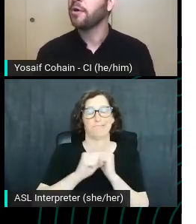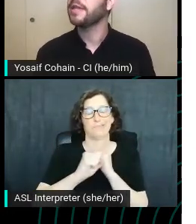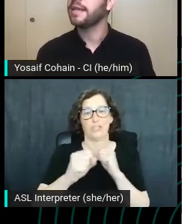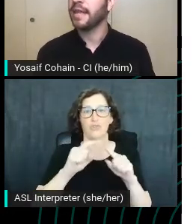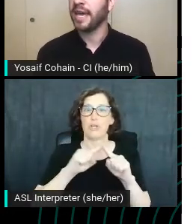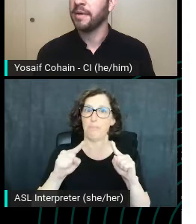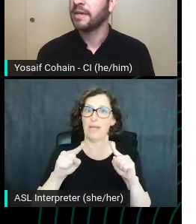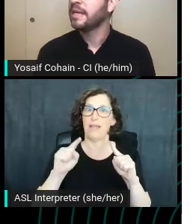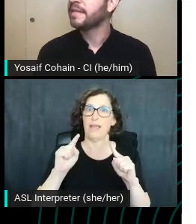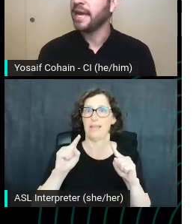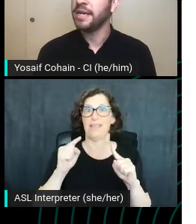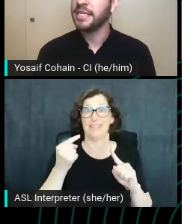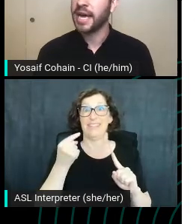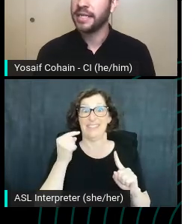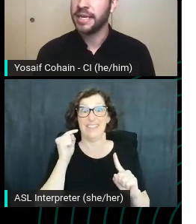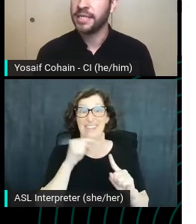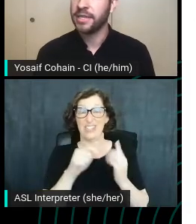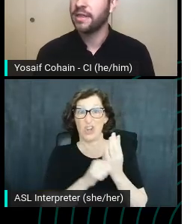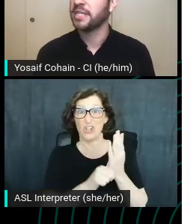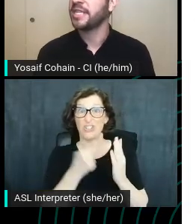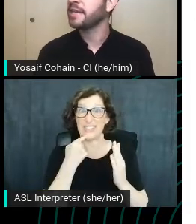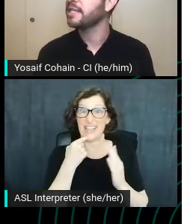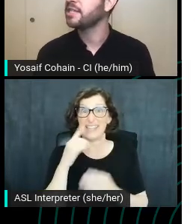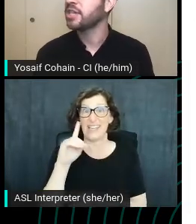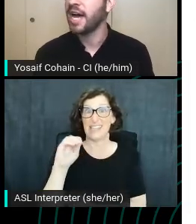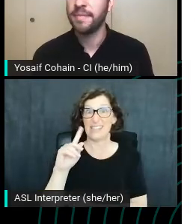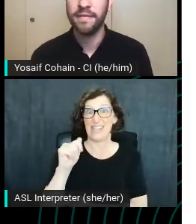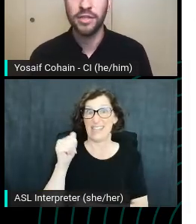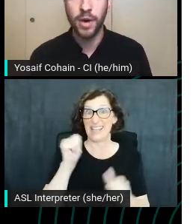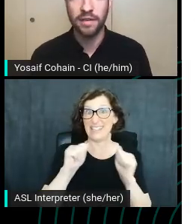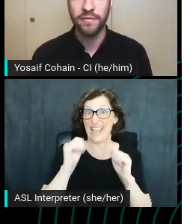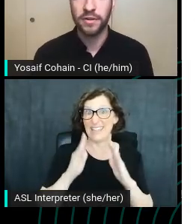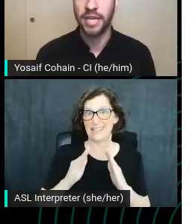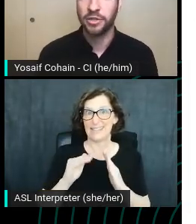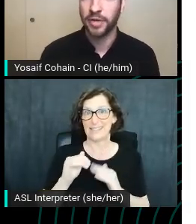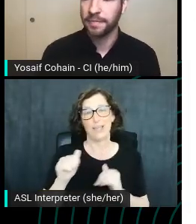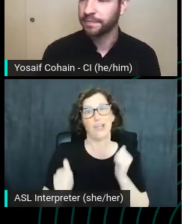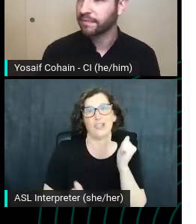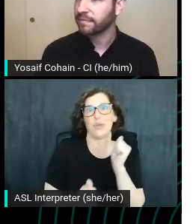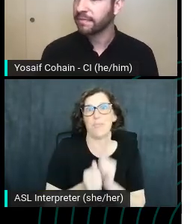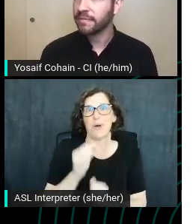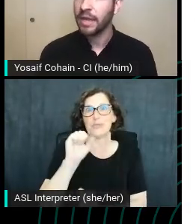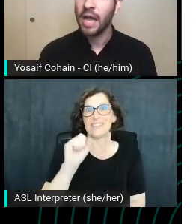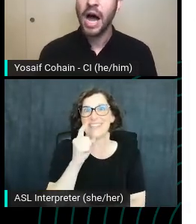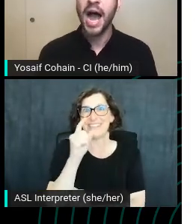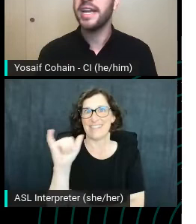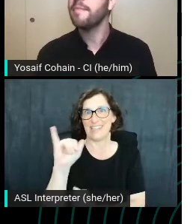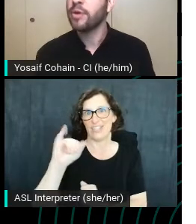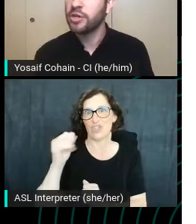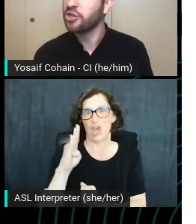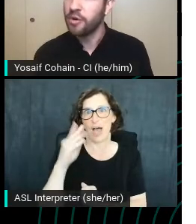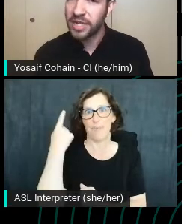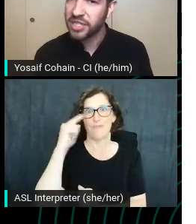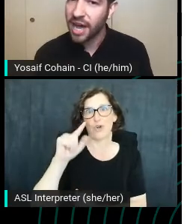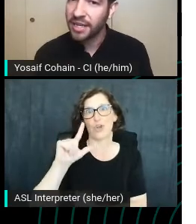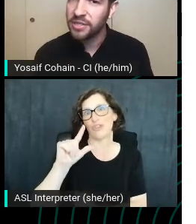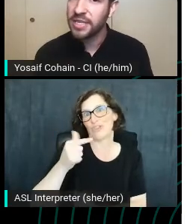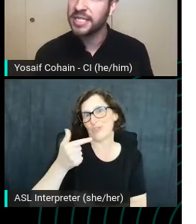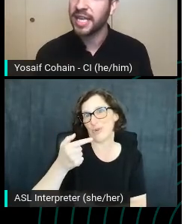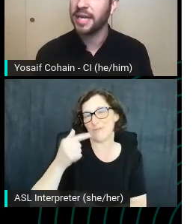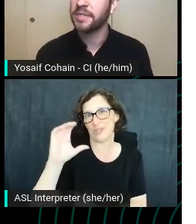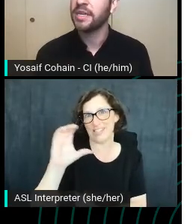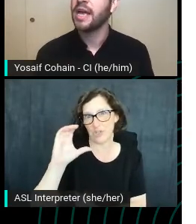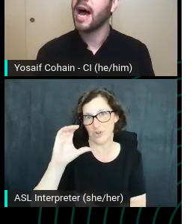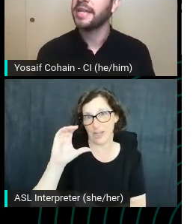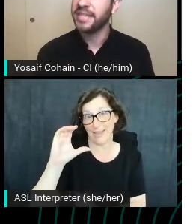they boldly claim, data scientist, the sexiest job of the 21st century. I didn't put too much stock into